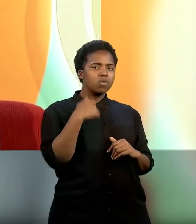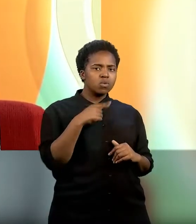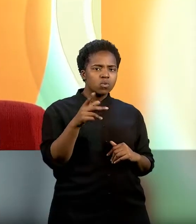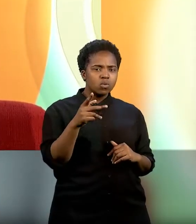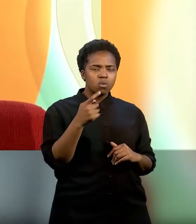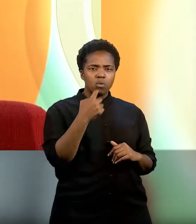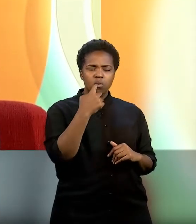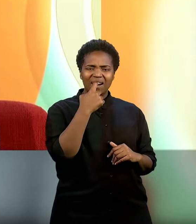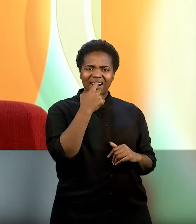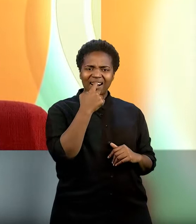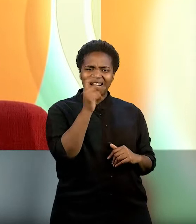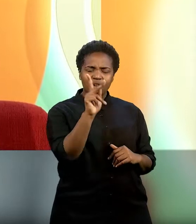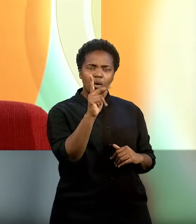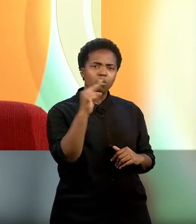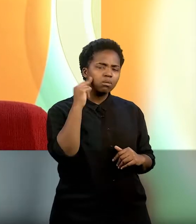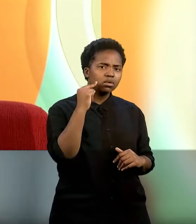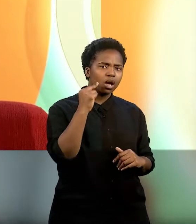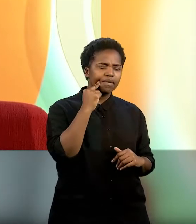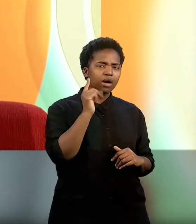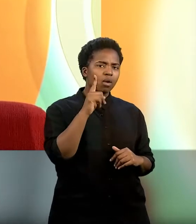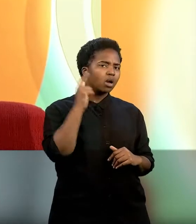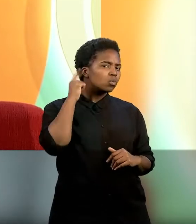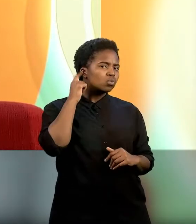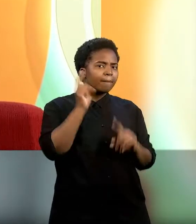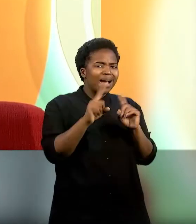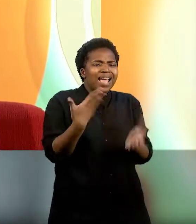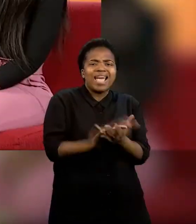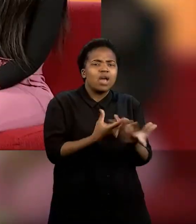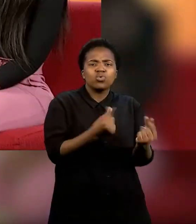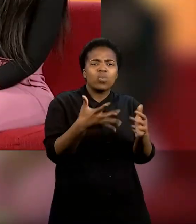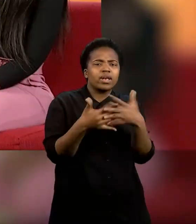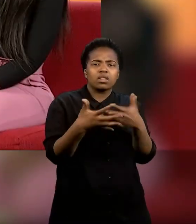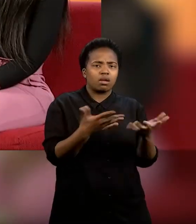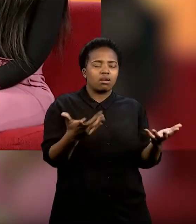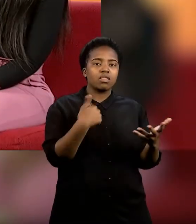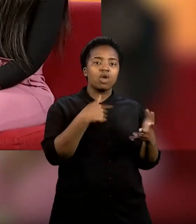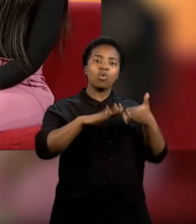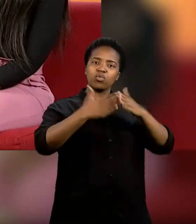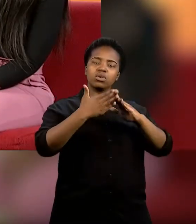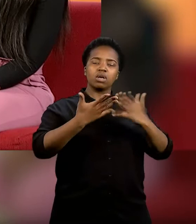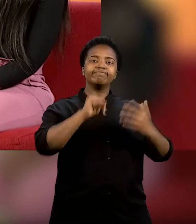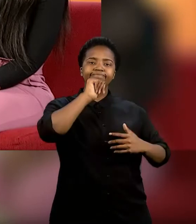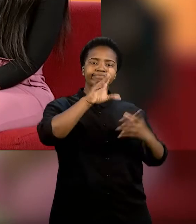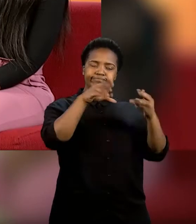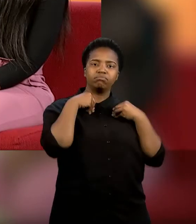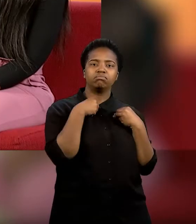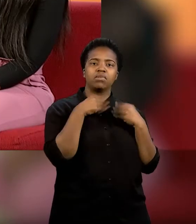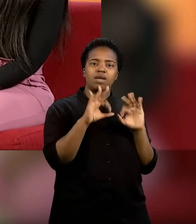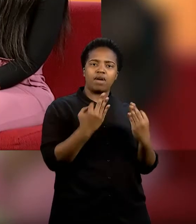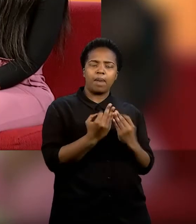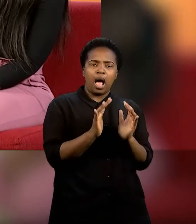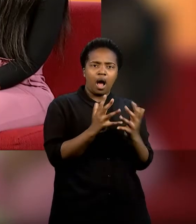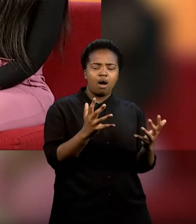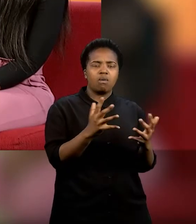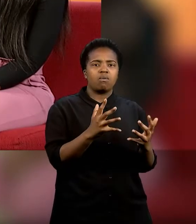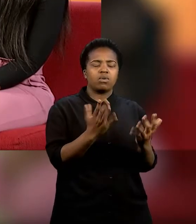okay fine, they get to learn gore Kagiso ke ngwana le gore o deaf a kgone go utlwela. they adjusted okay le bona they will find